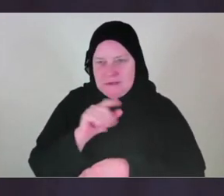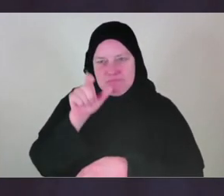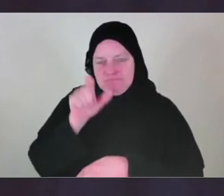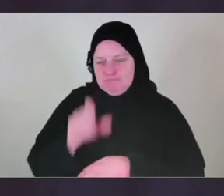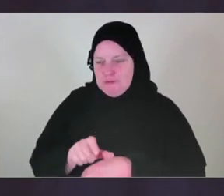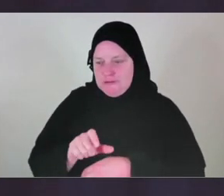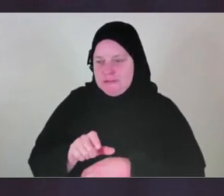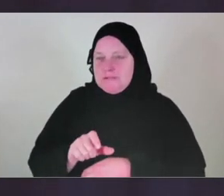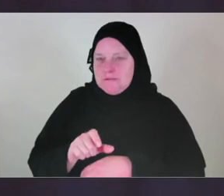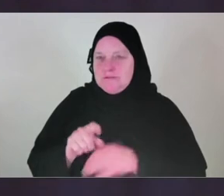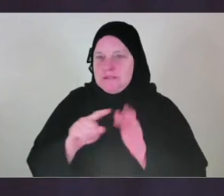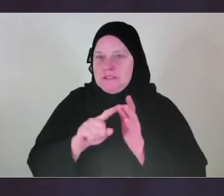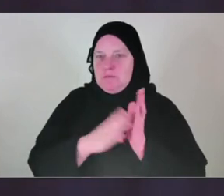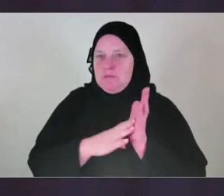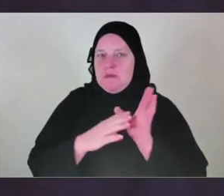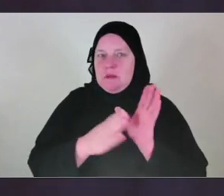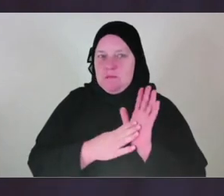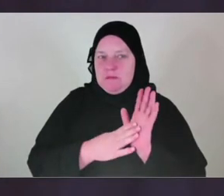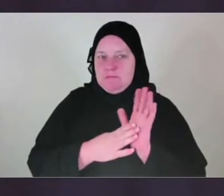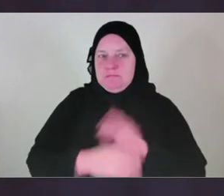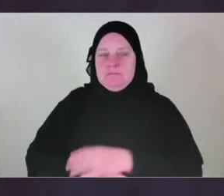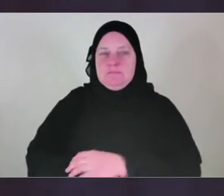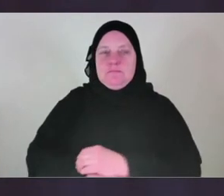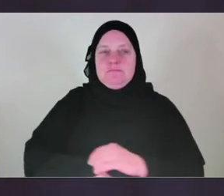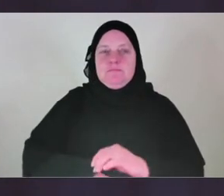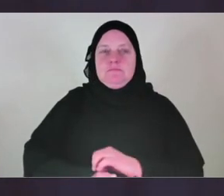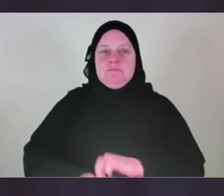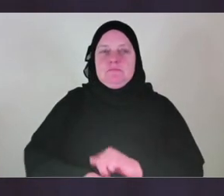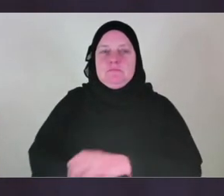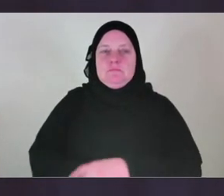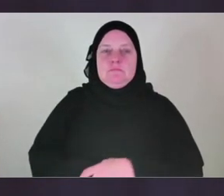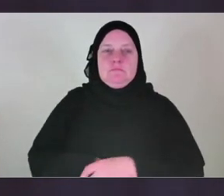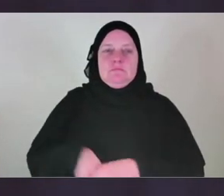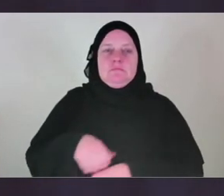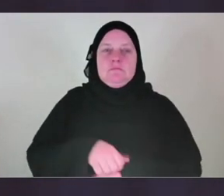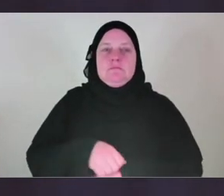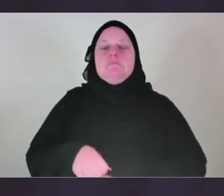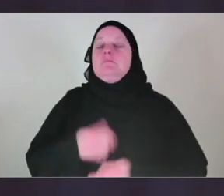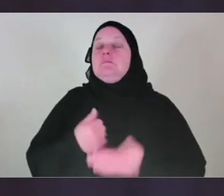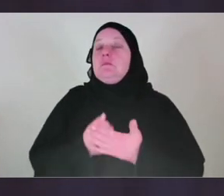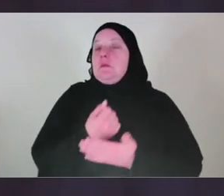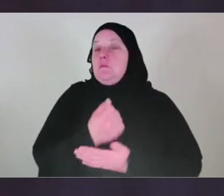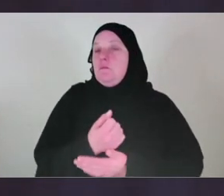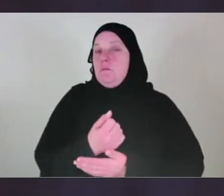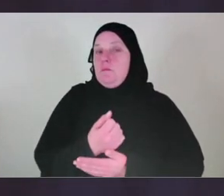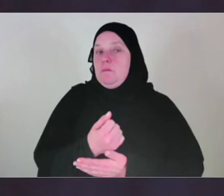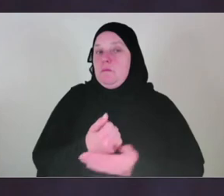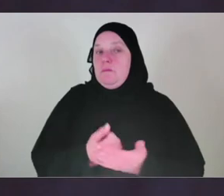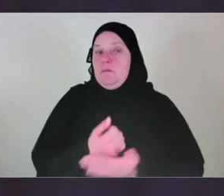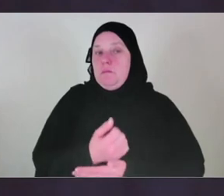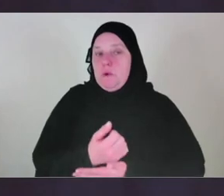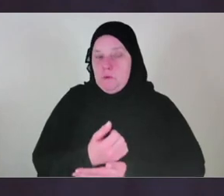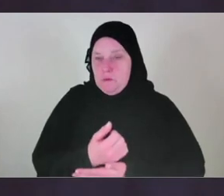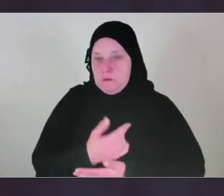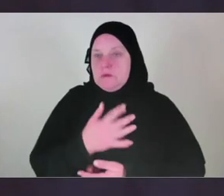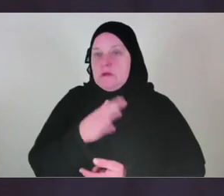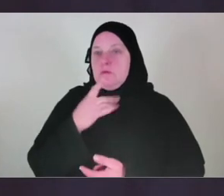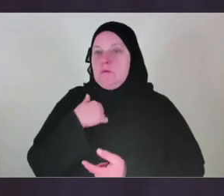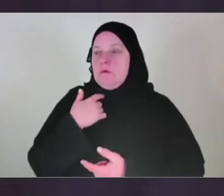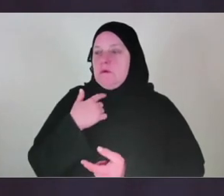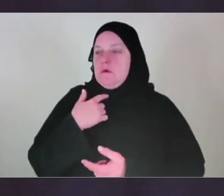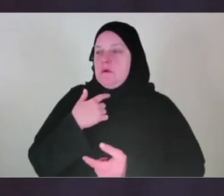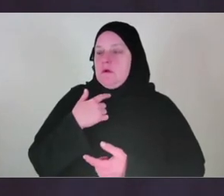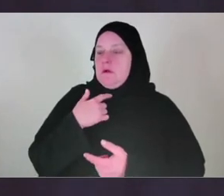he was born, we mentioned, several weeks ago, because we did the